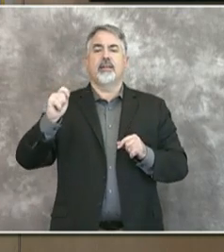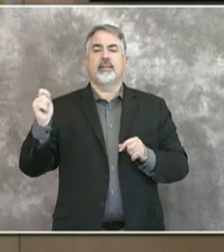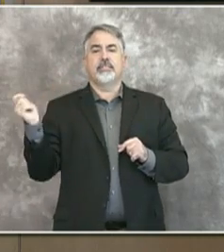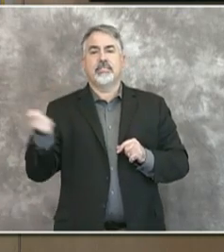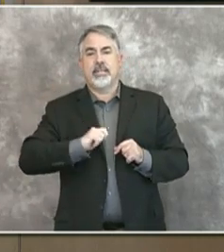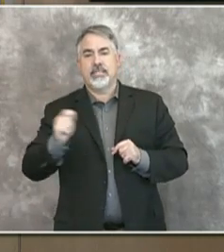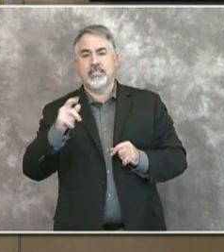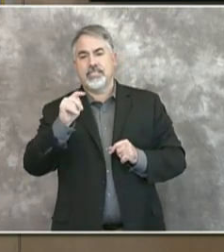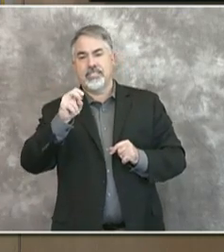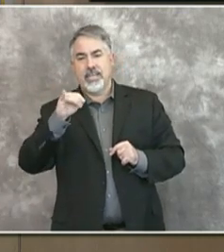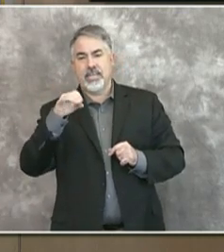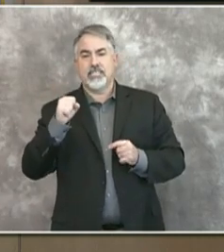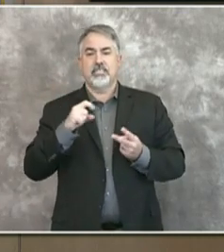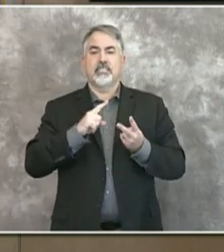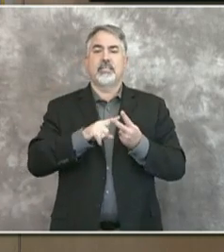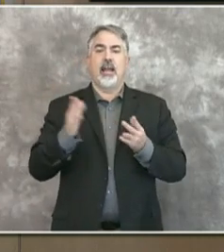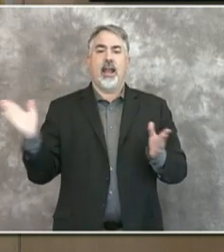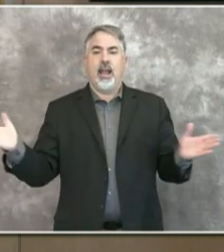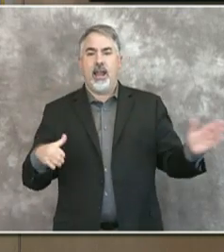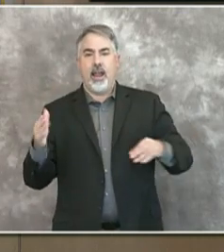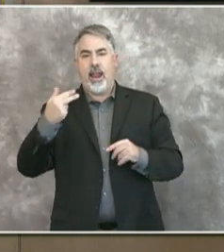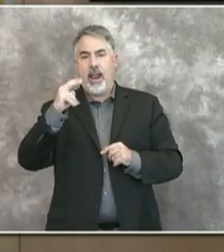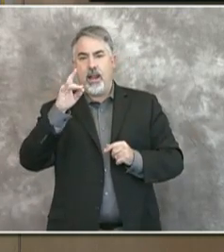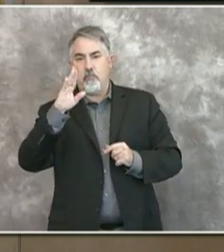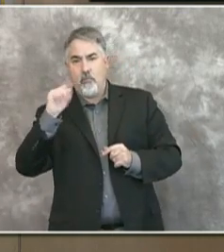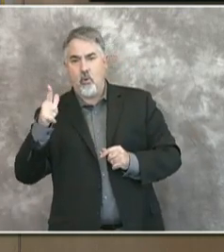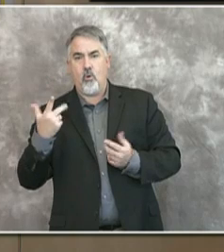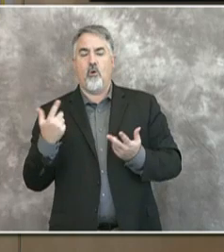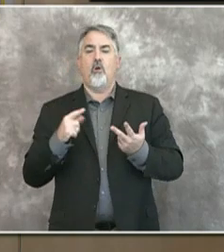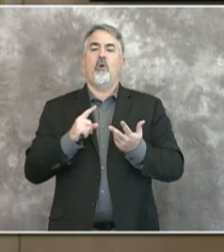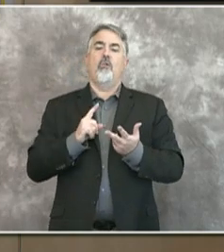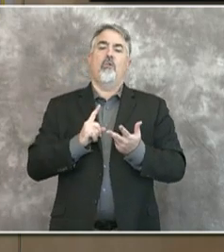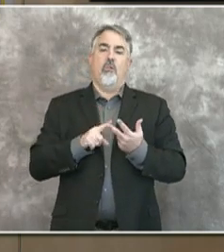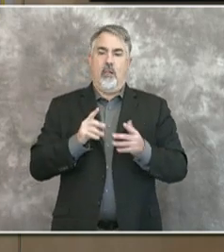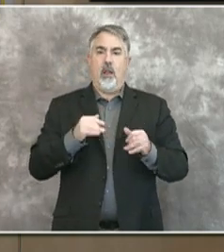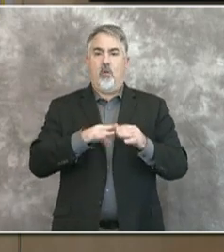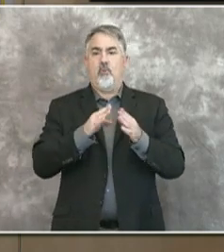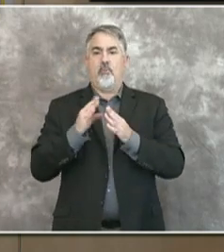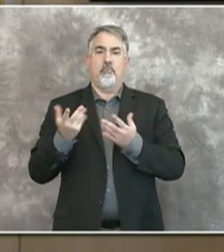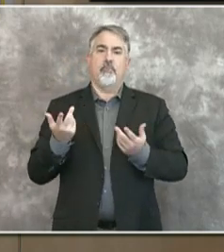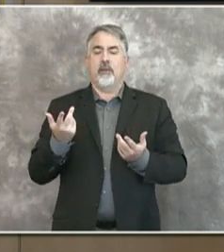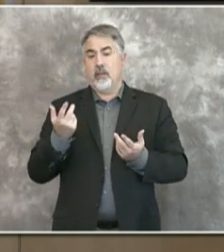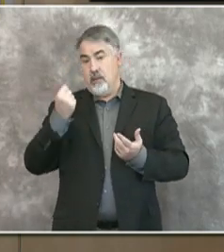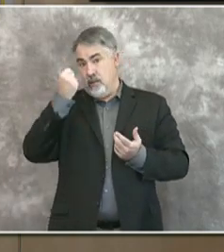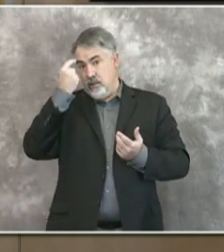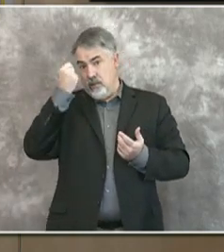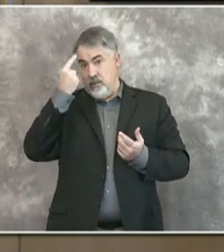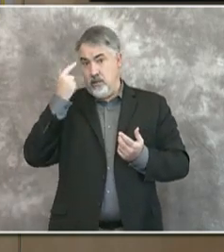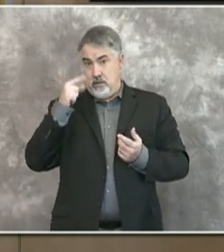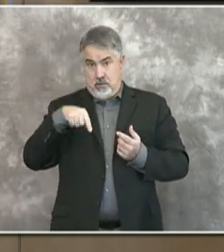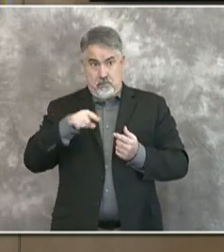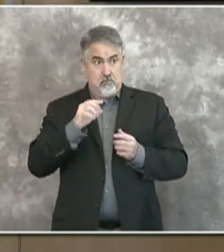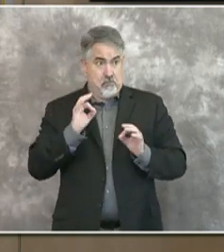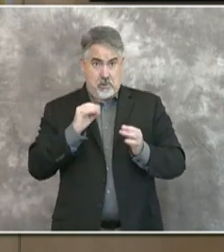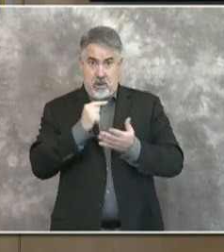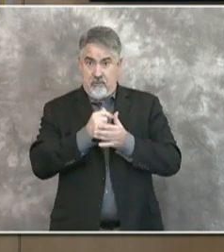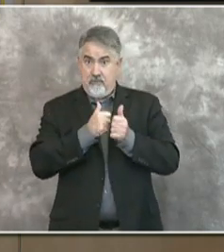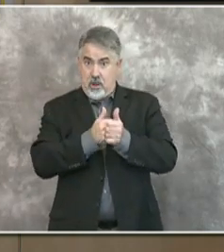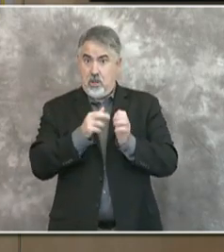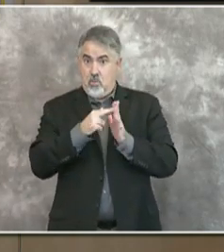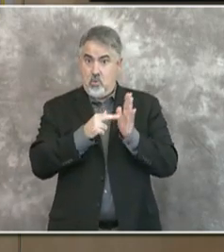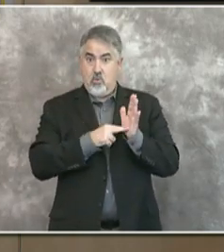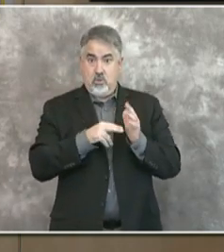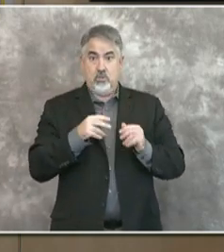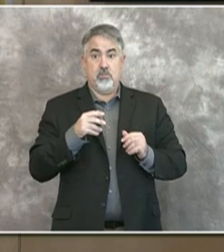or handball, can open, provided that they can ensure that individuals are having